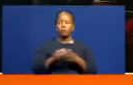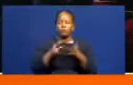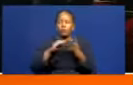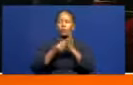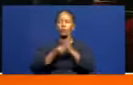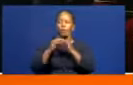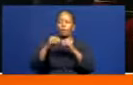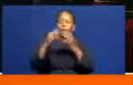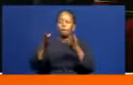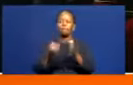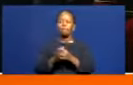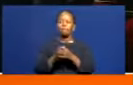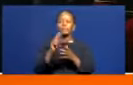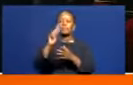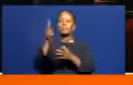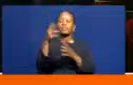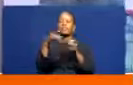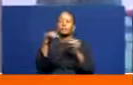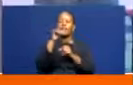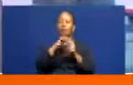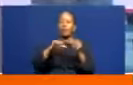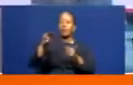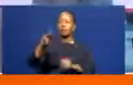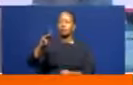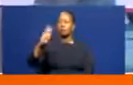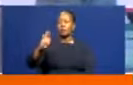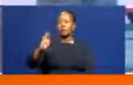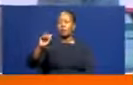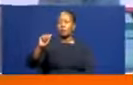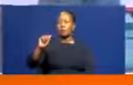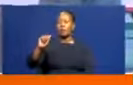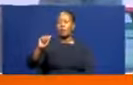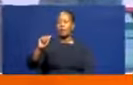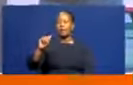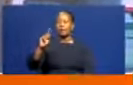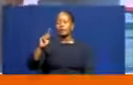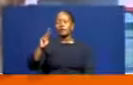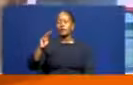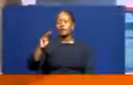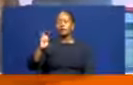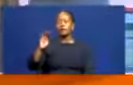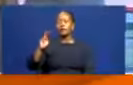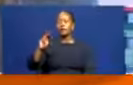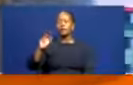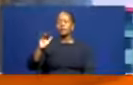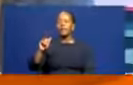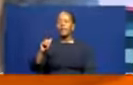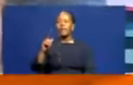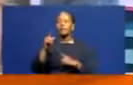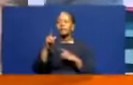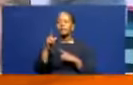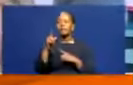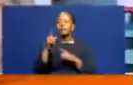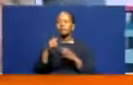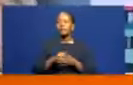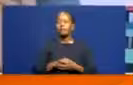The second runners-up, Mena, Madagascar. Mena, please step forward.